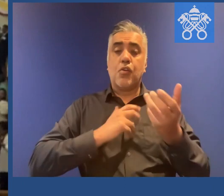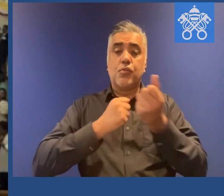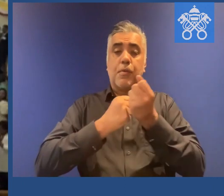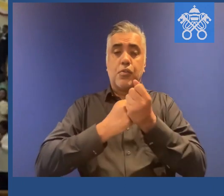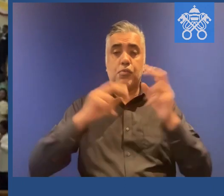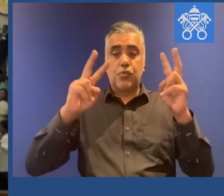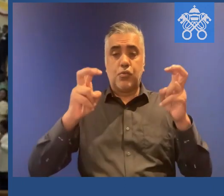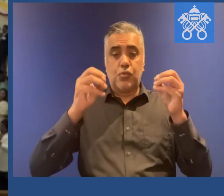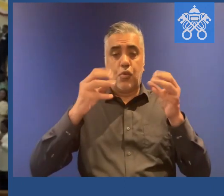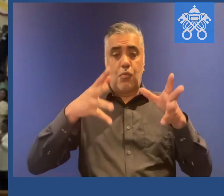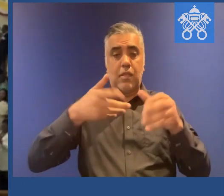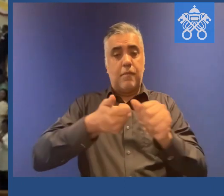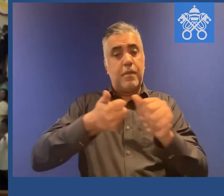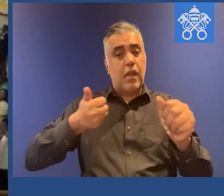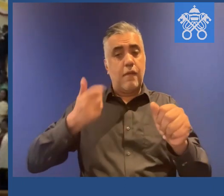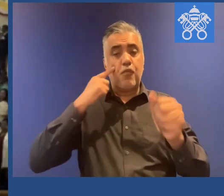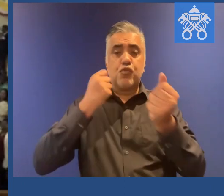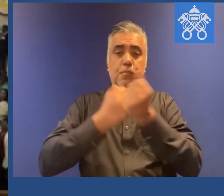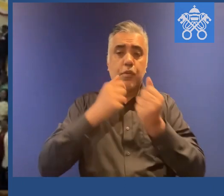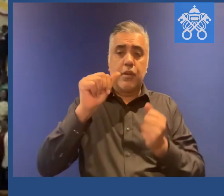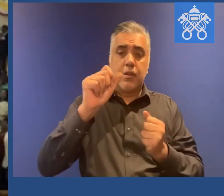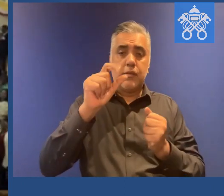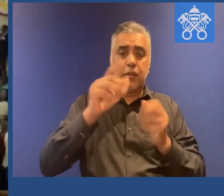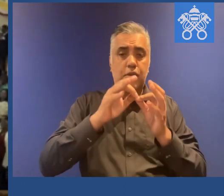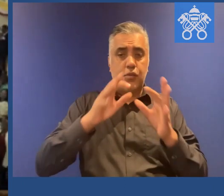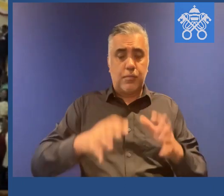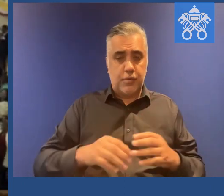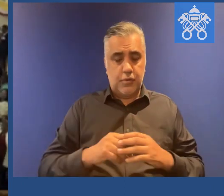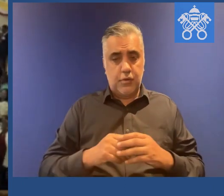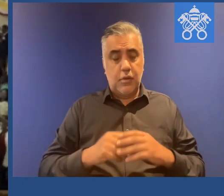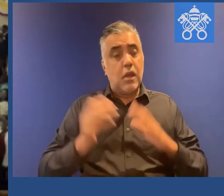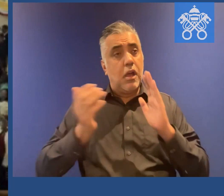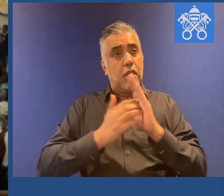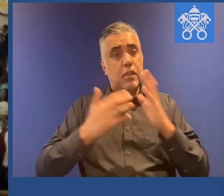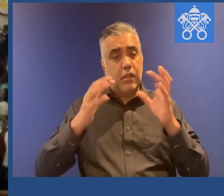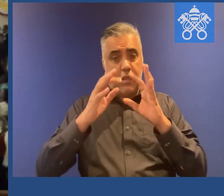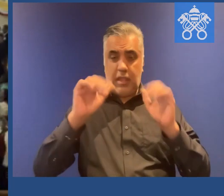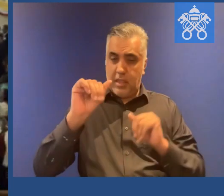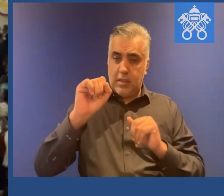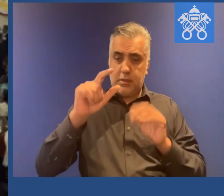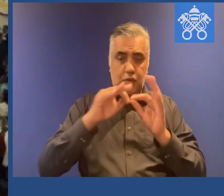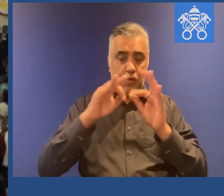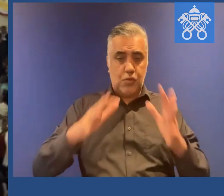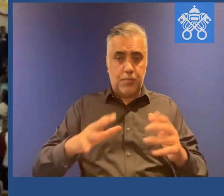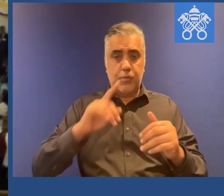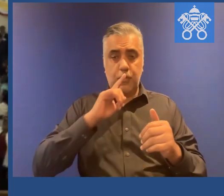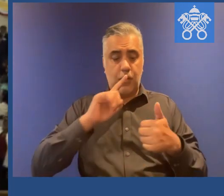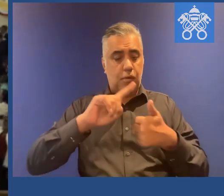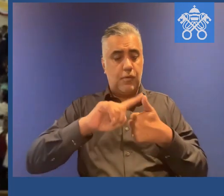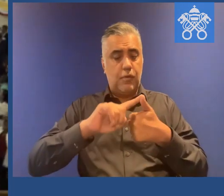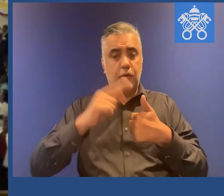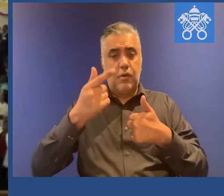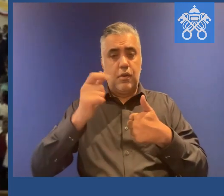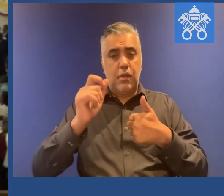TV, Shalom World Television Networks USA, EWTN TV, Sunlight TV, Luminous